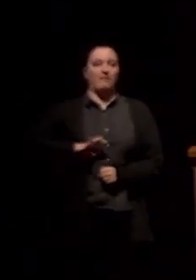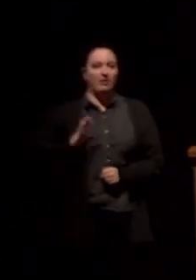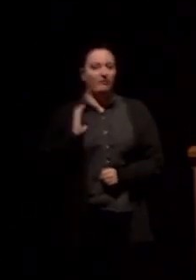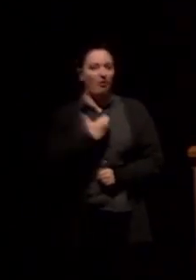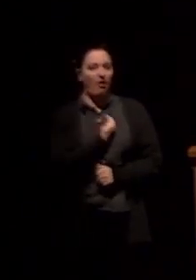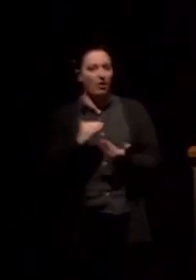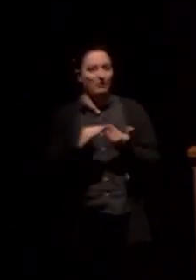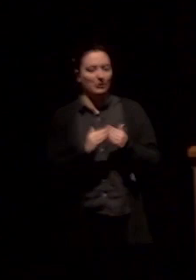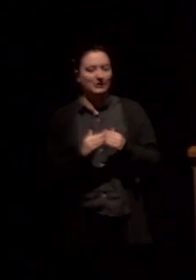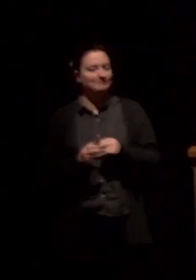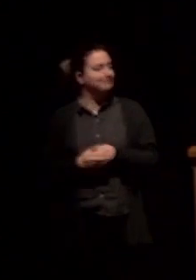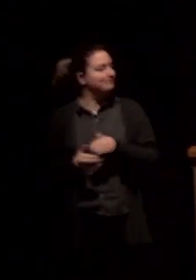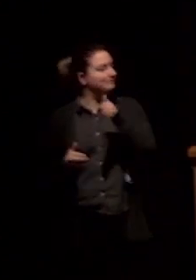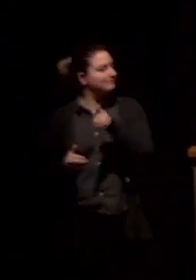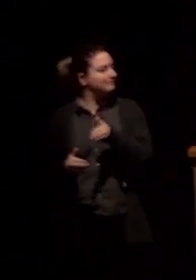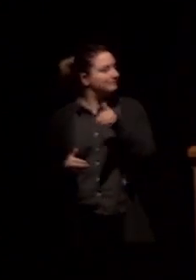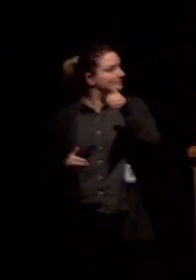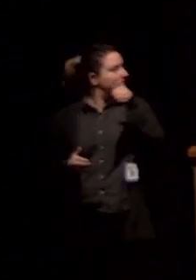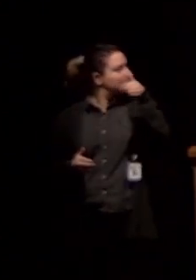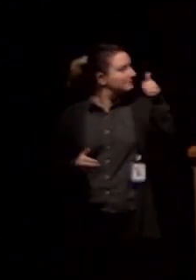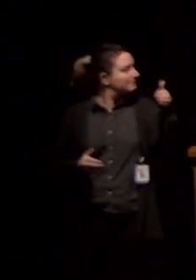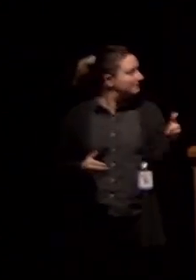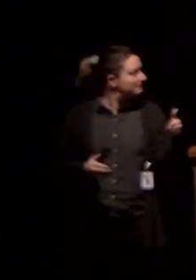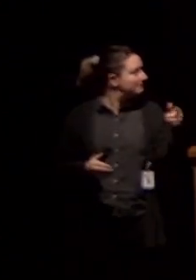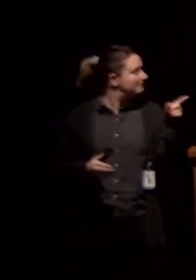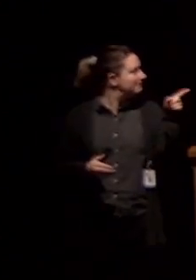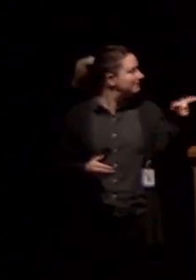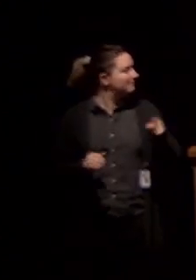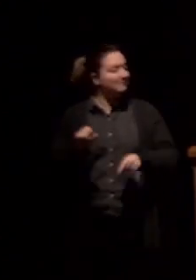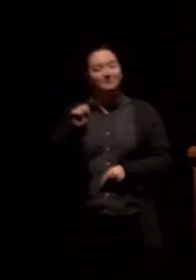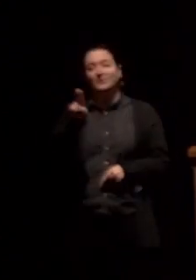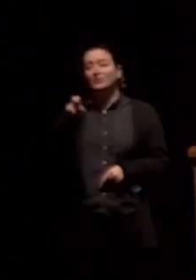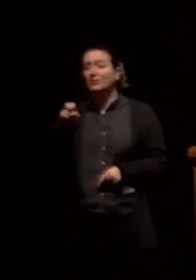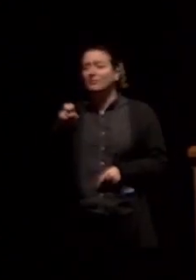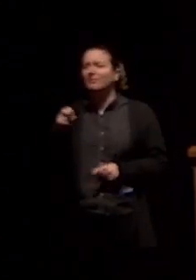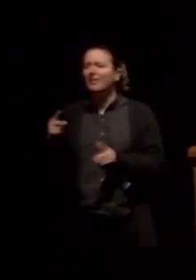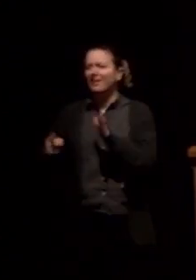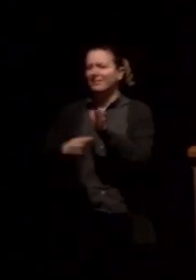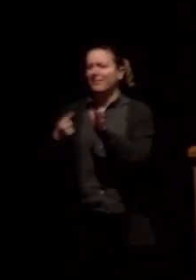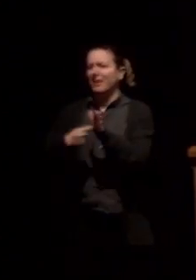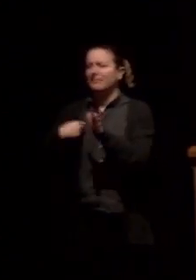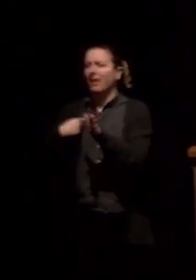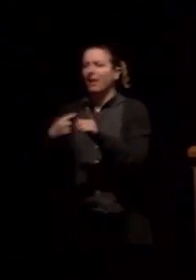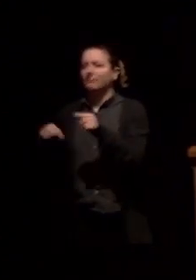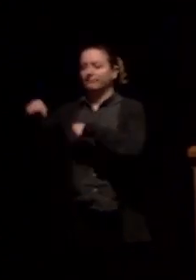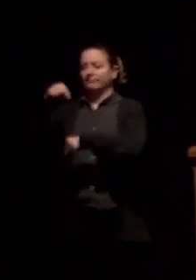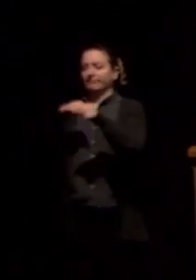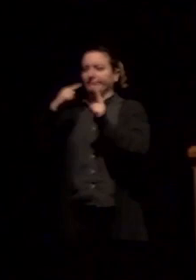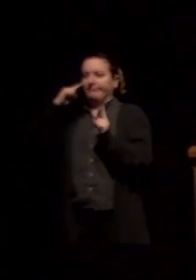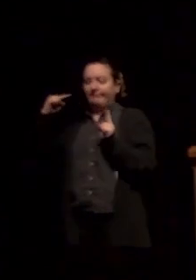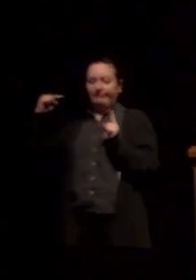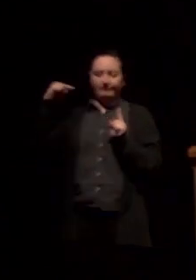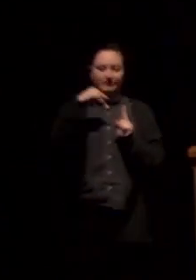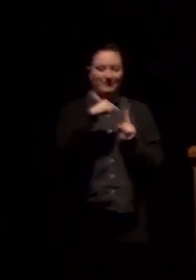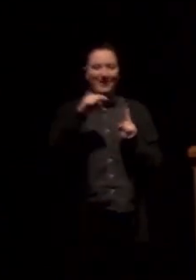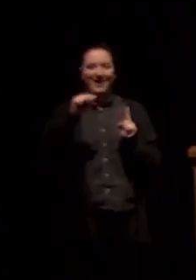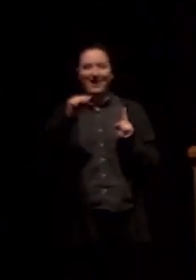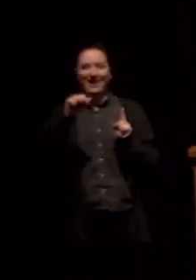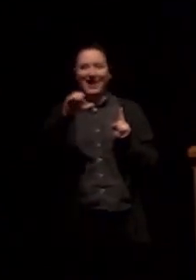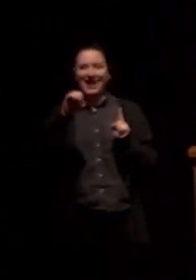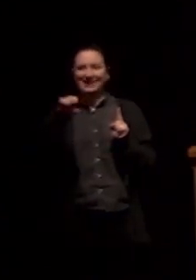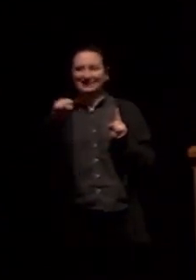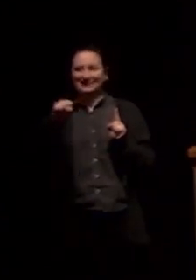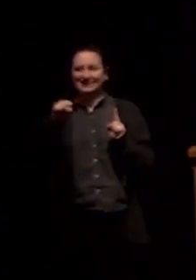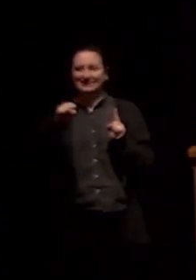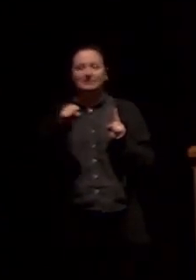You know, sometimes I go back to ACEs, right, where we kind of, you know, how many, you know, adverse experiences has a child